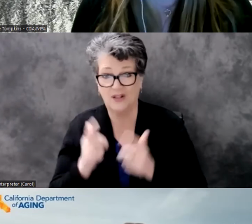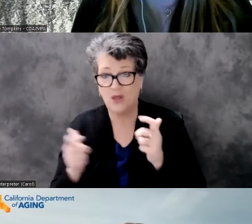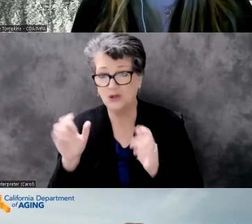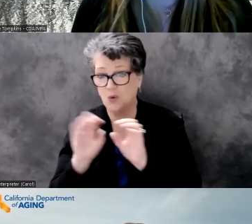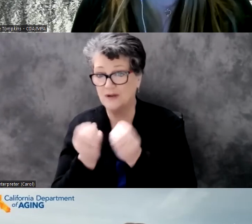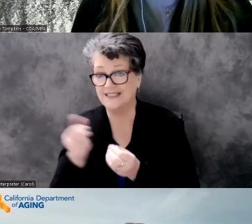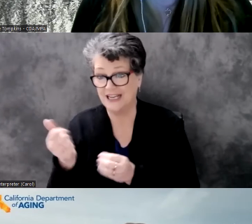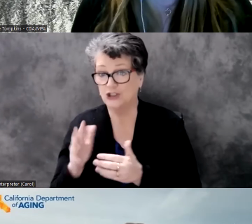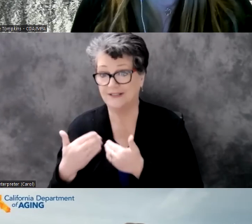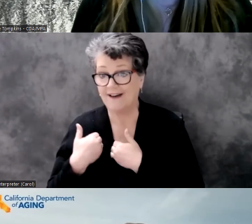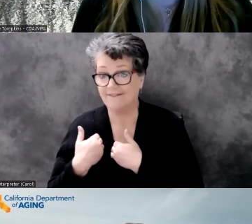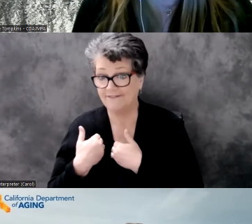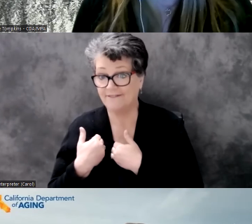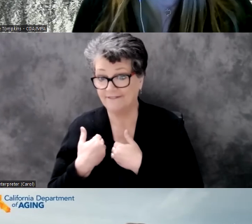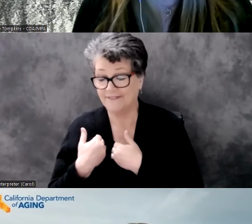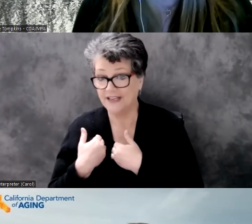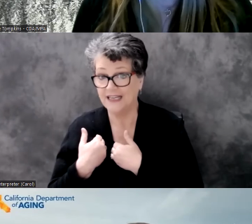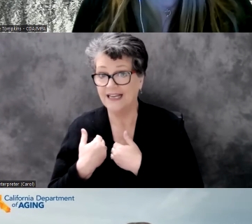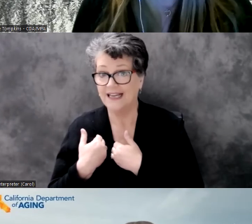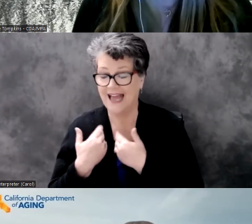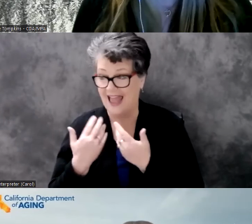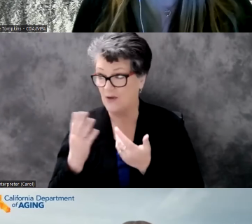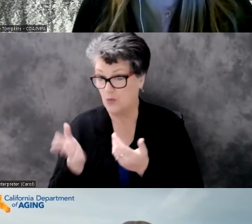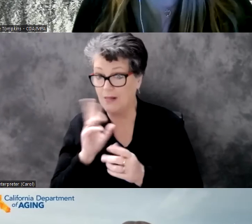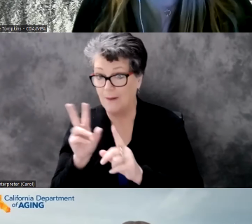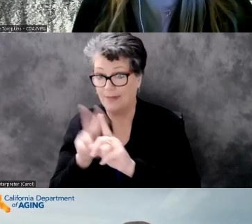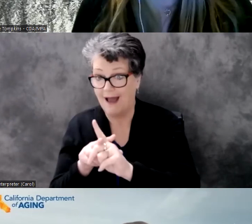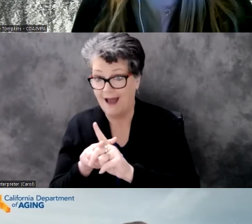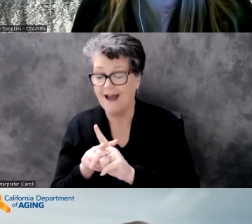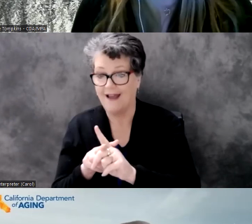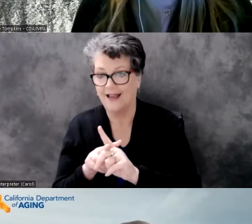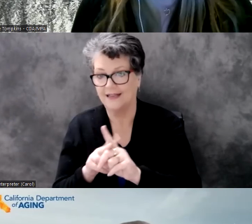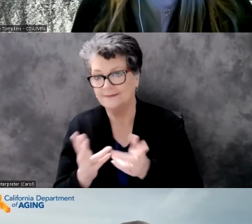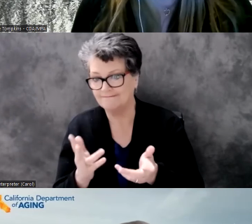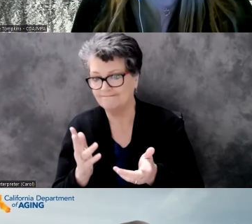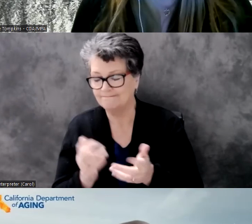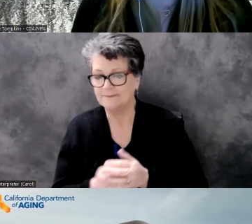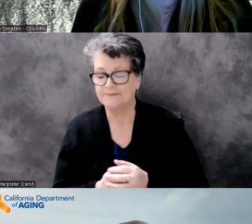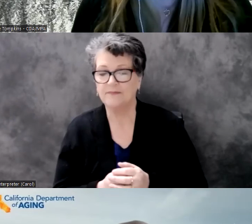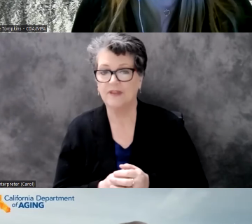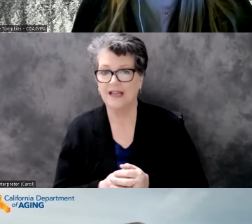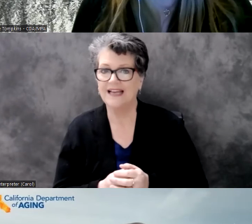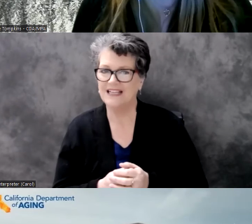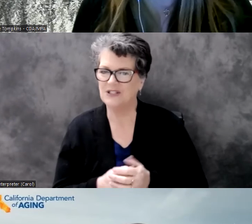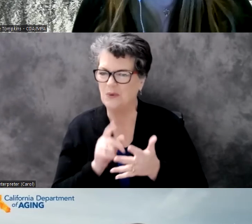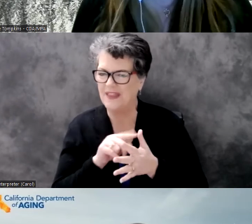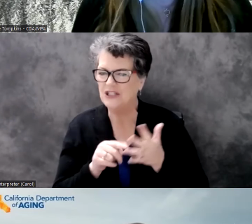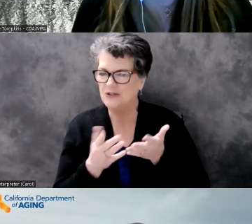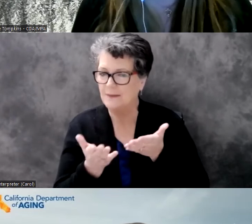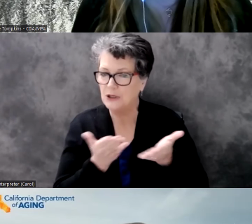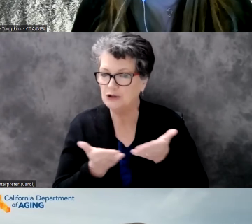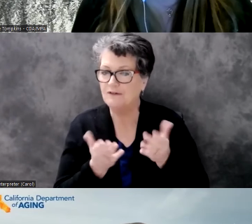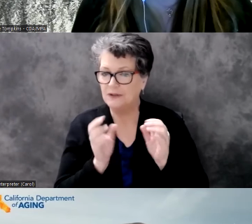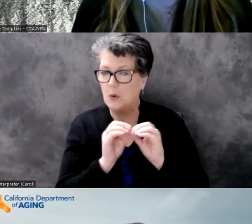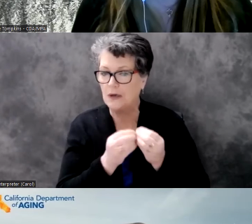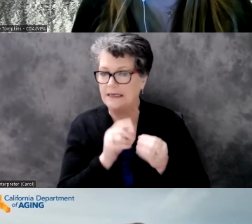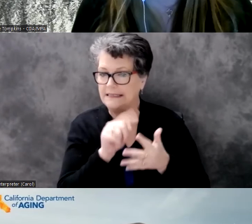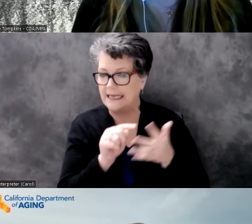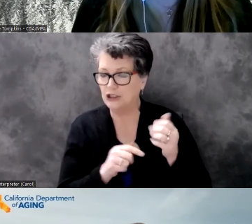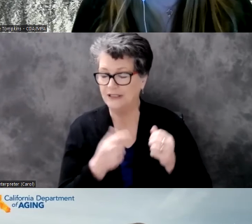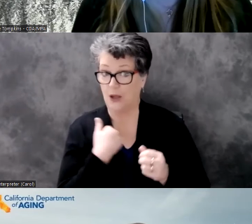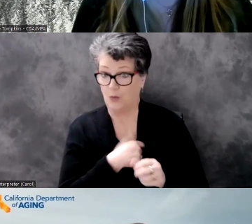coming through that will be applying will bring to the table. And these are some of the service organizations that we have